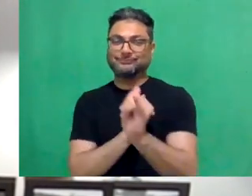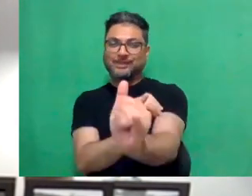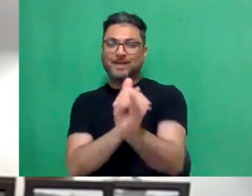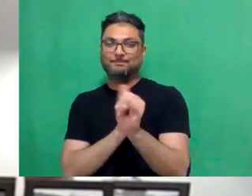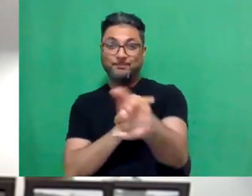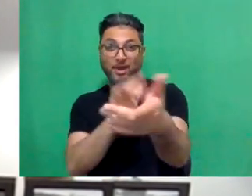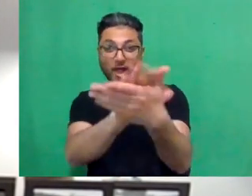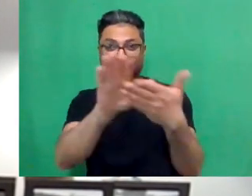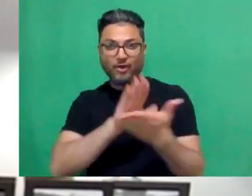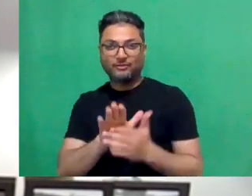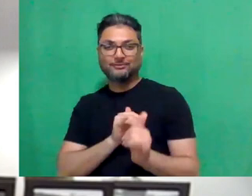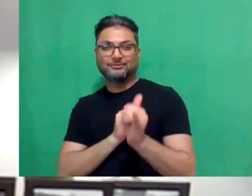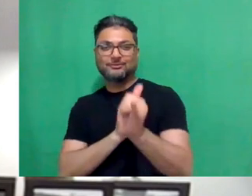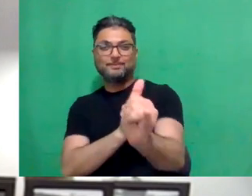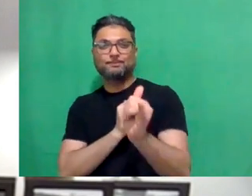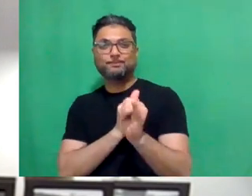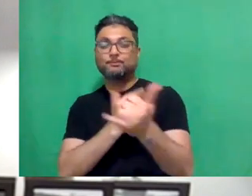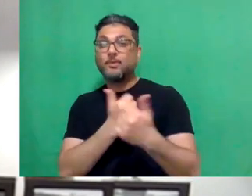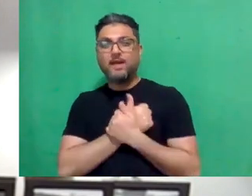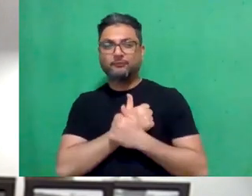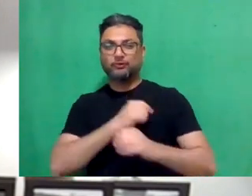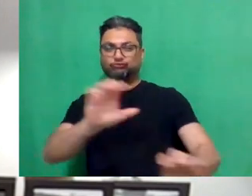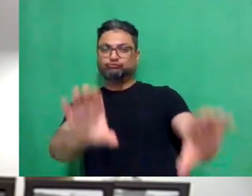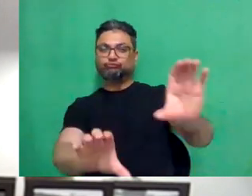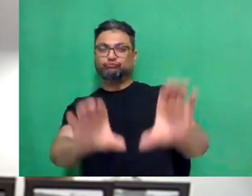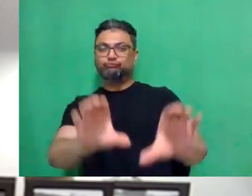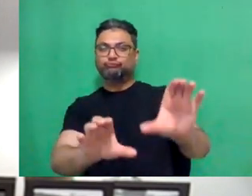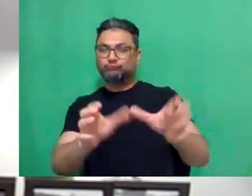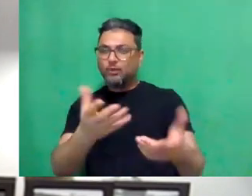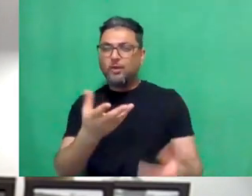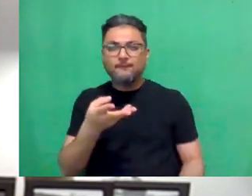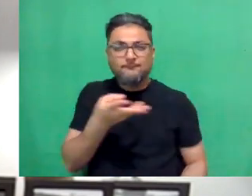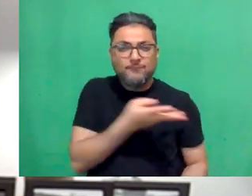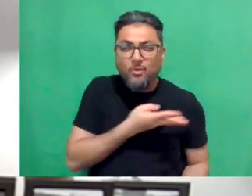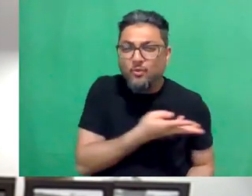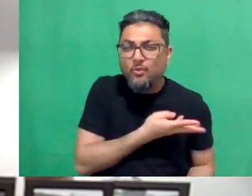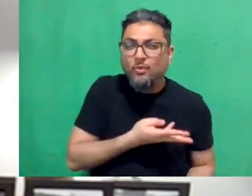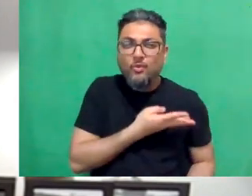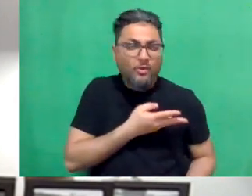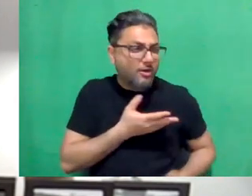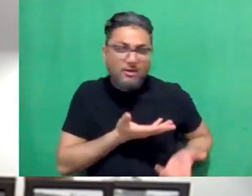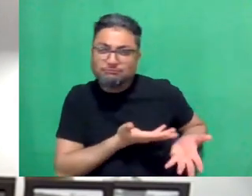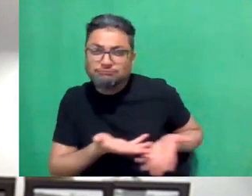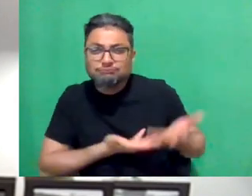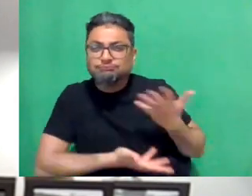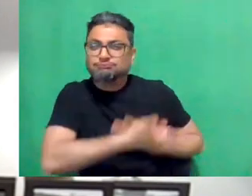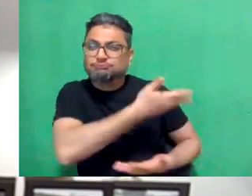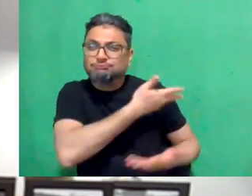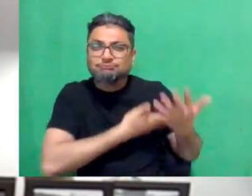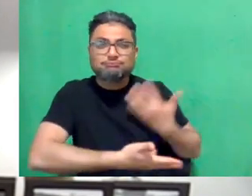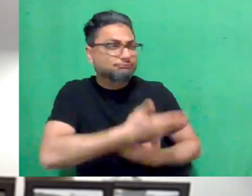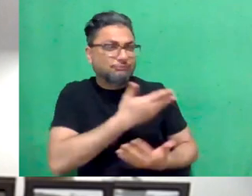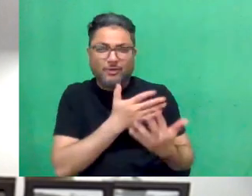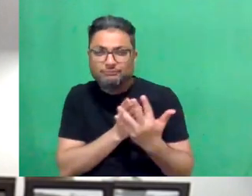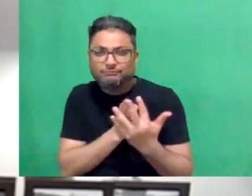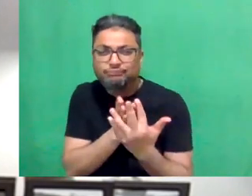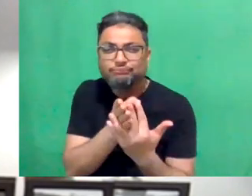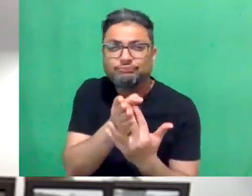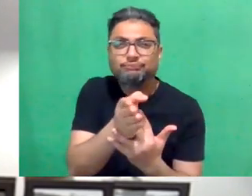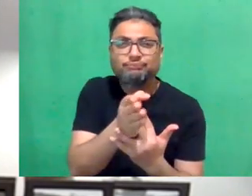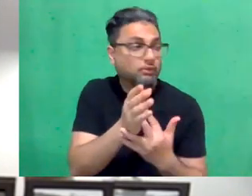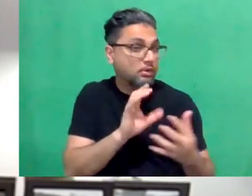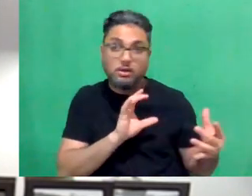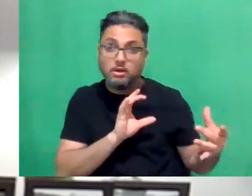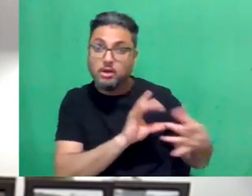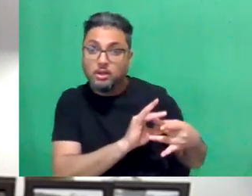my classmates in the first few weeks has been my lifeline as an online learner for the past 3 years. So, connect with people who